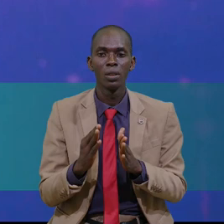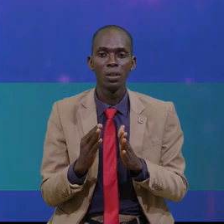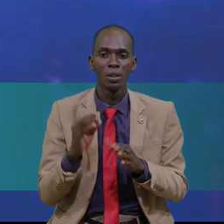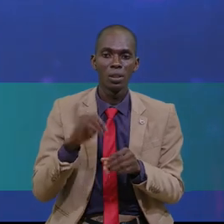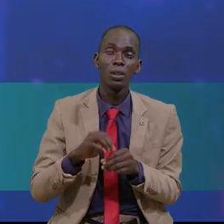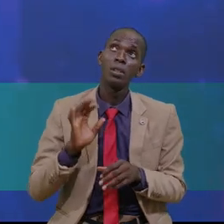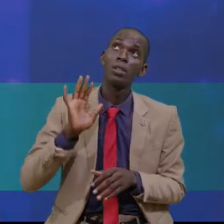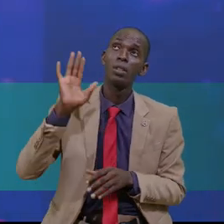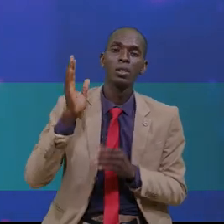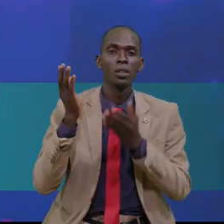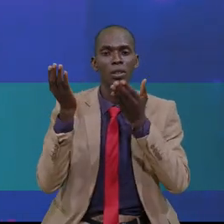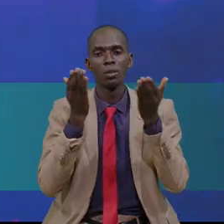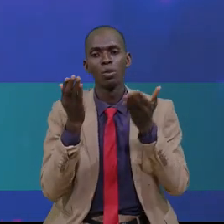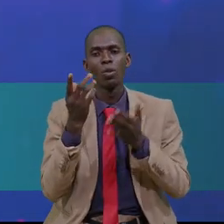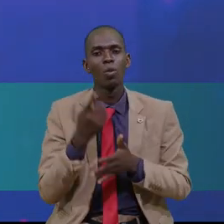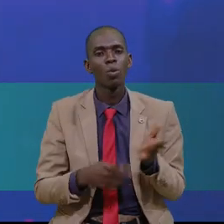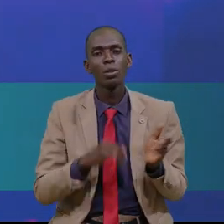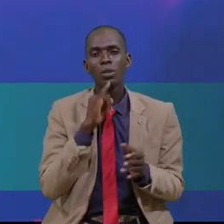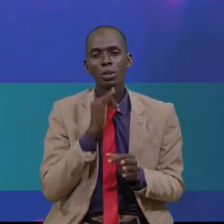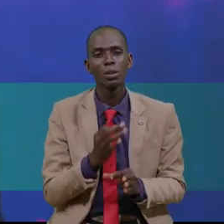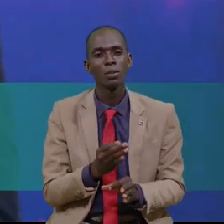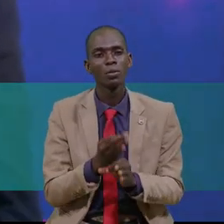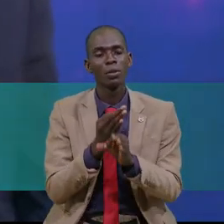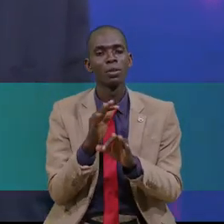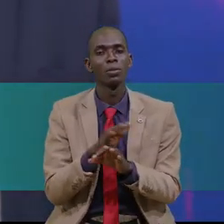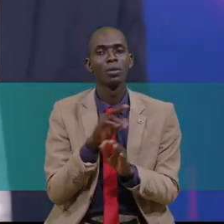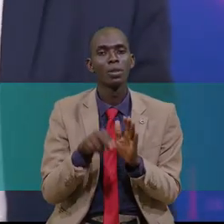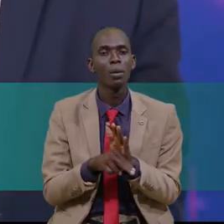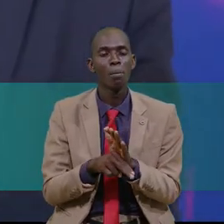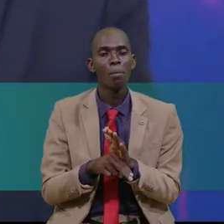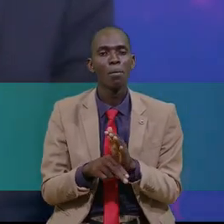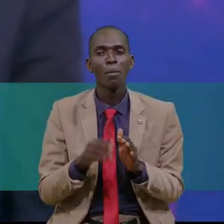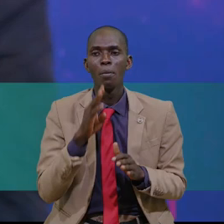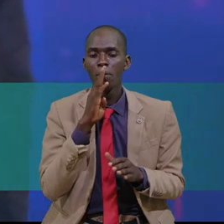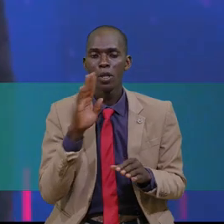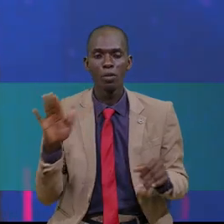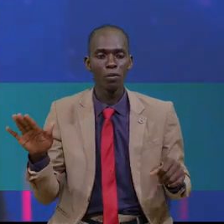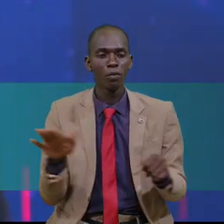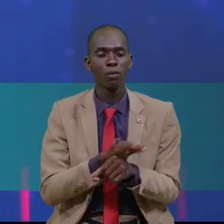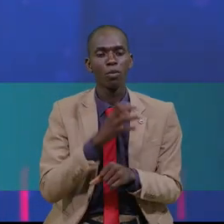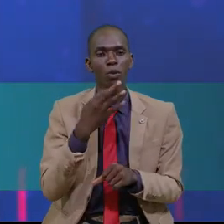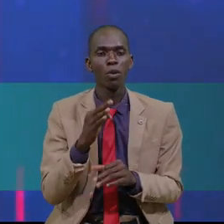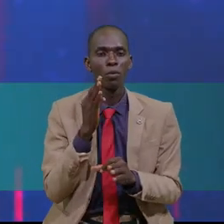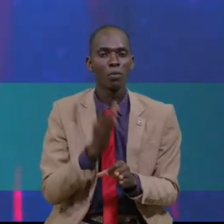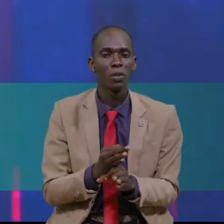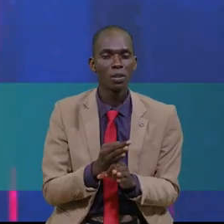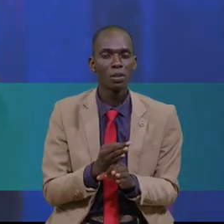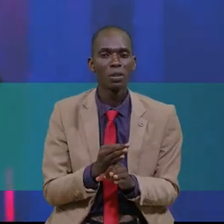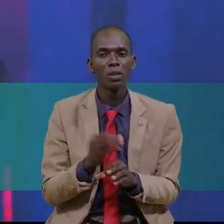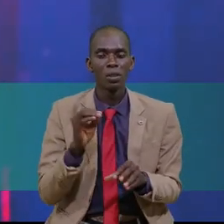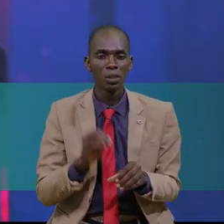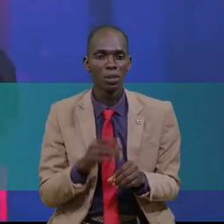What's faithfulness? Being full of faith in the absence of